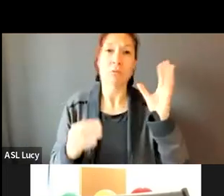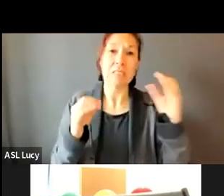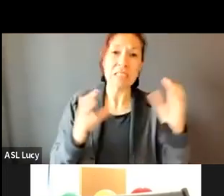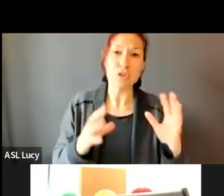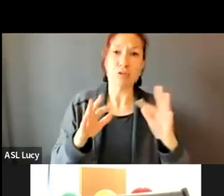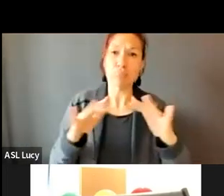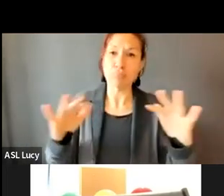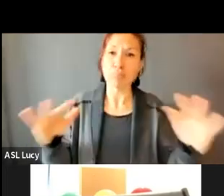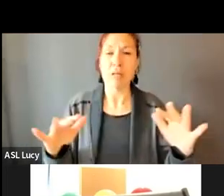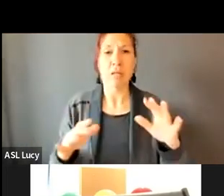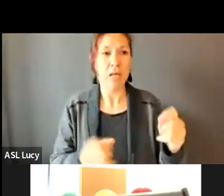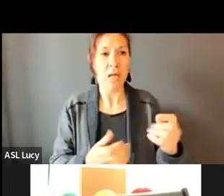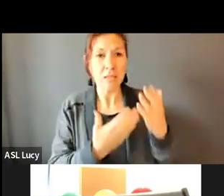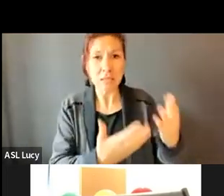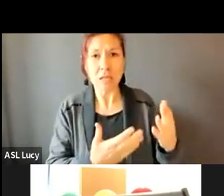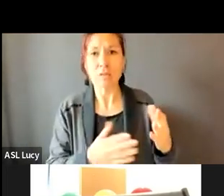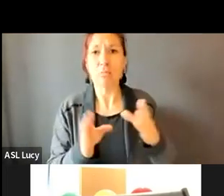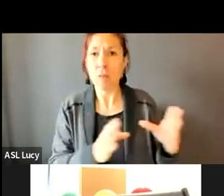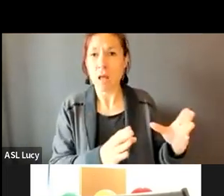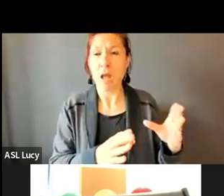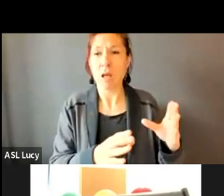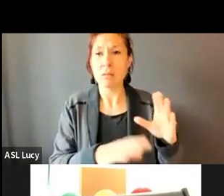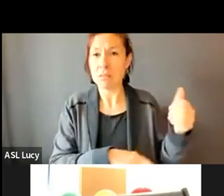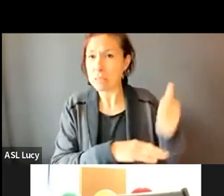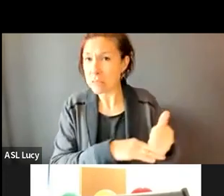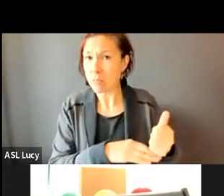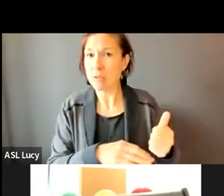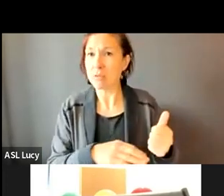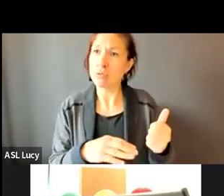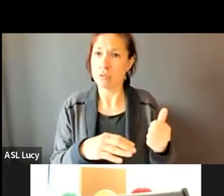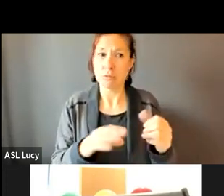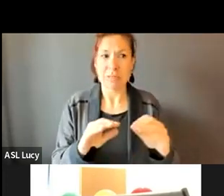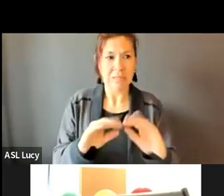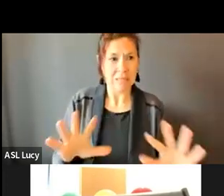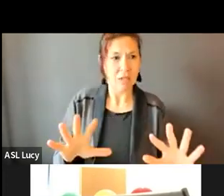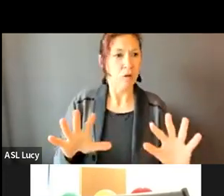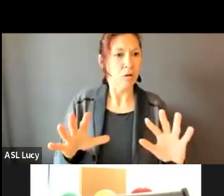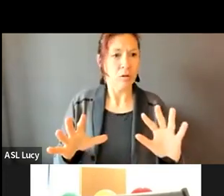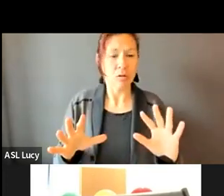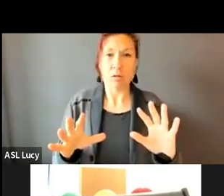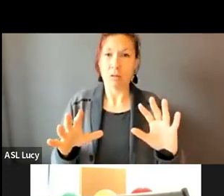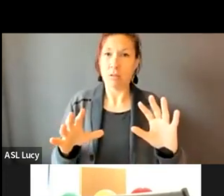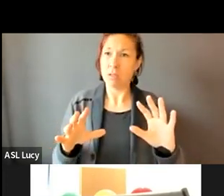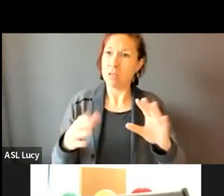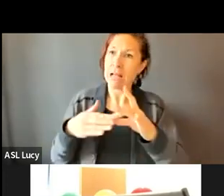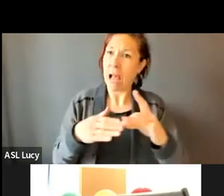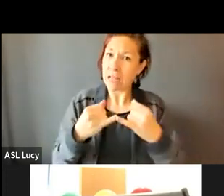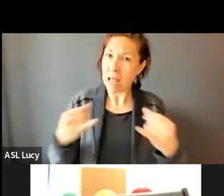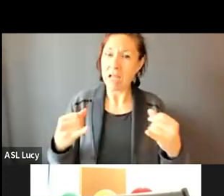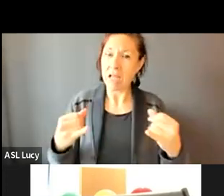plan and established establish clearer and more transparent guidelines